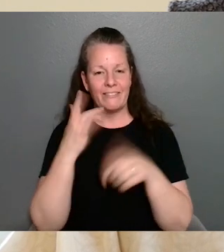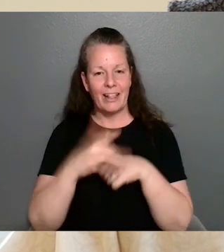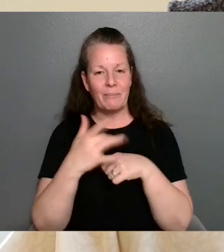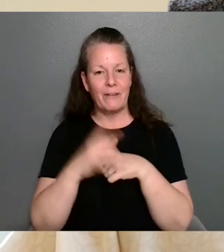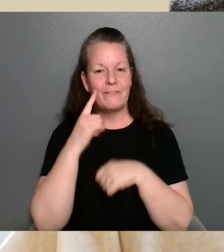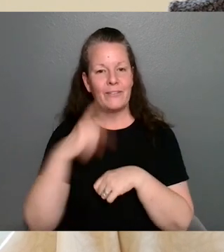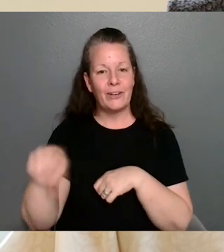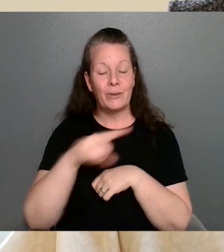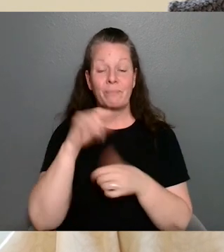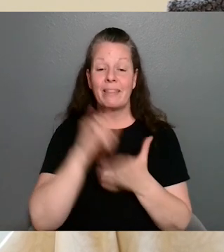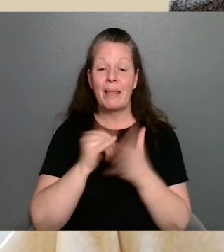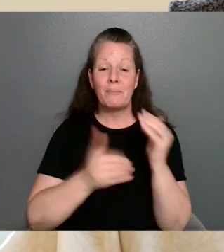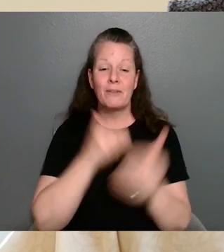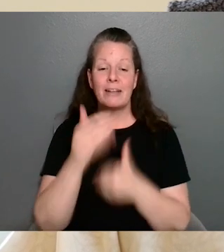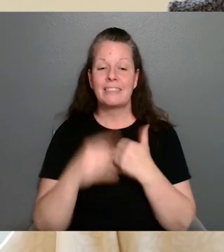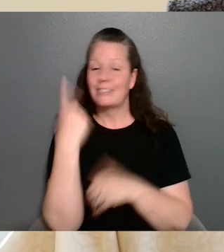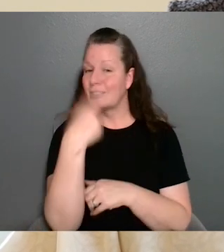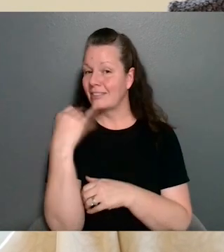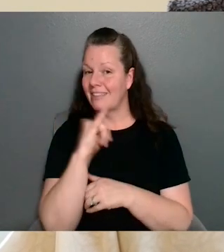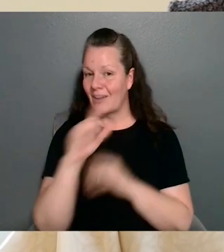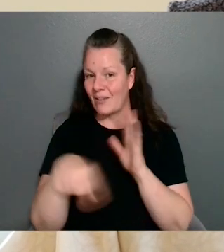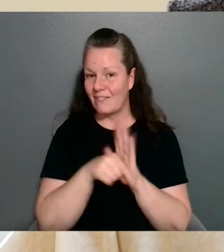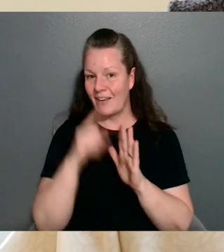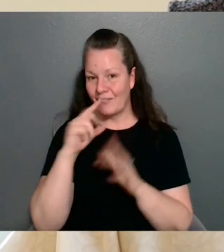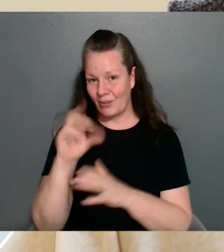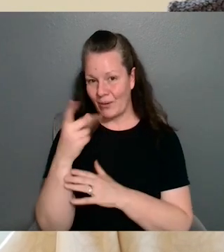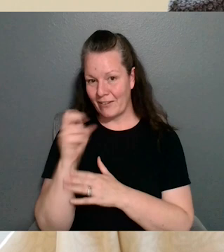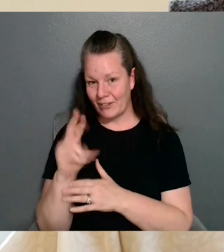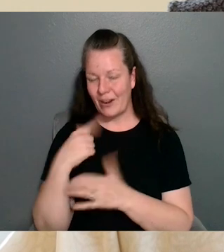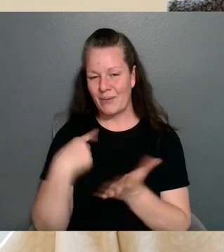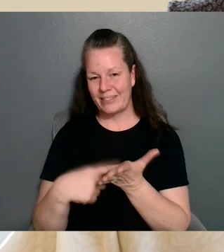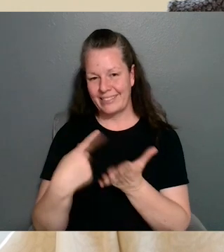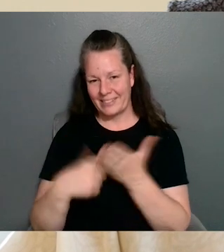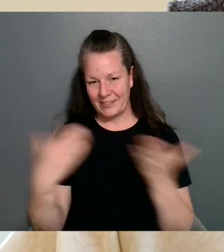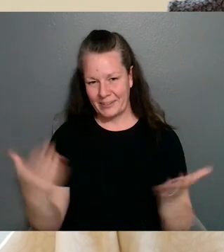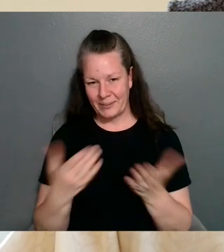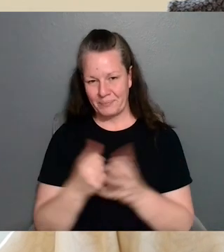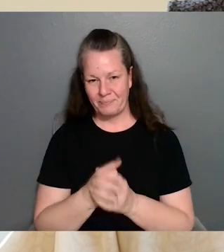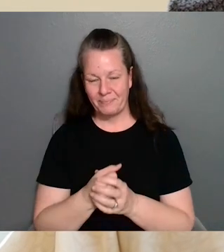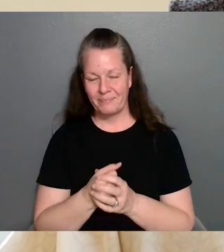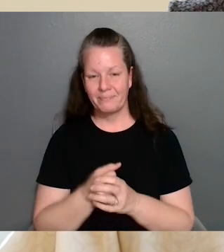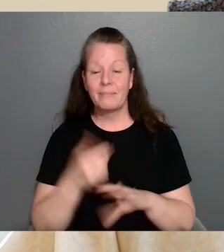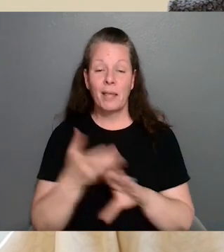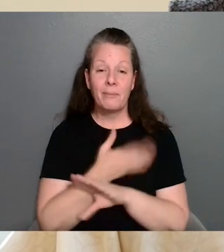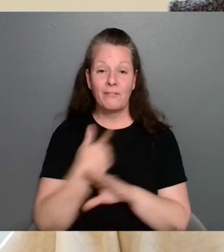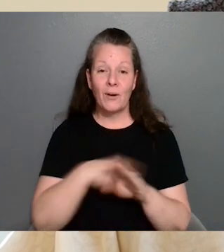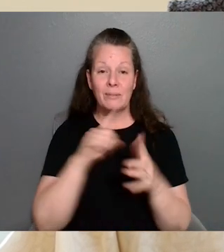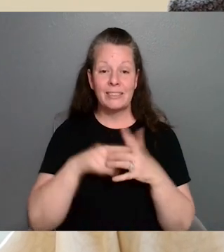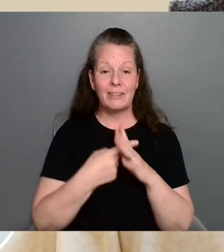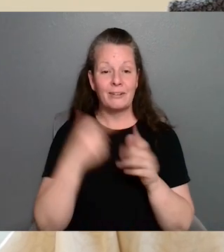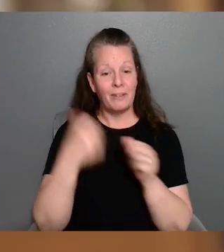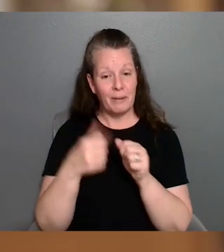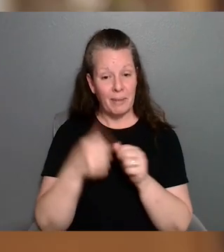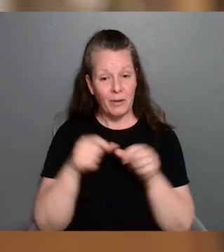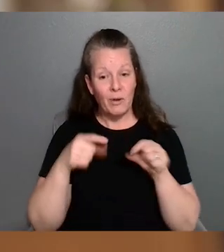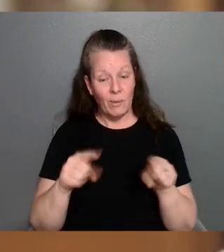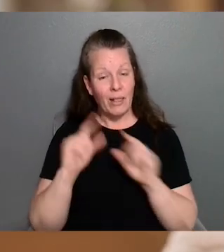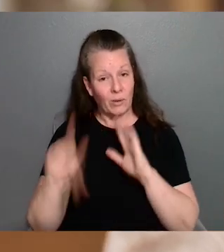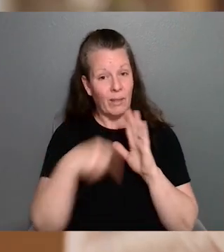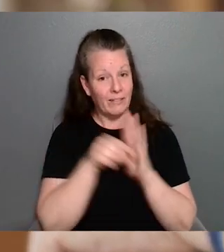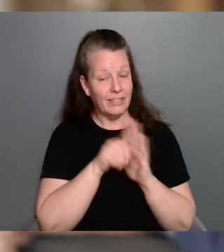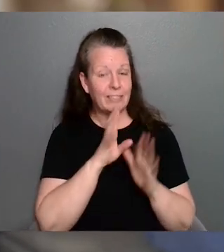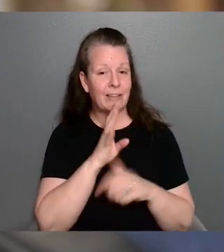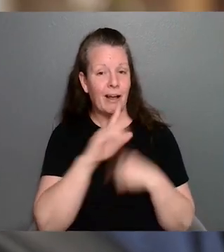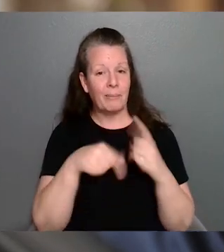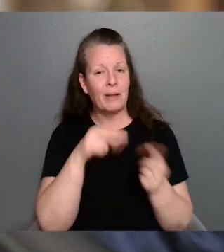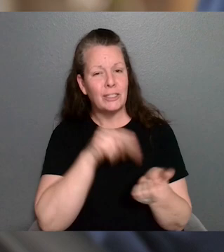to you and what the process looks like to qualify for the waivers I will discuss here. Before we start, remember that while the